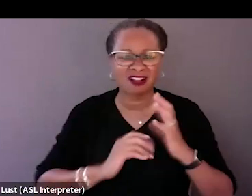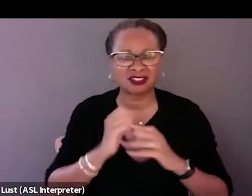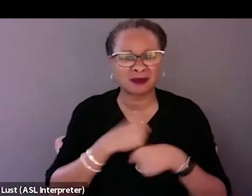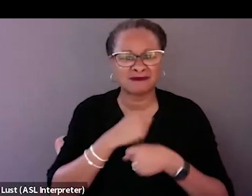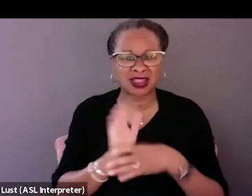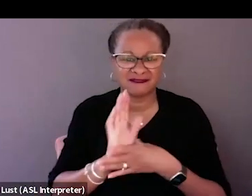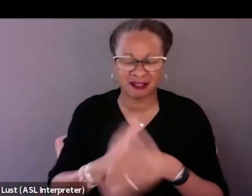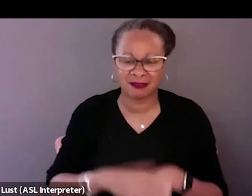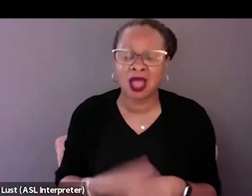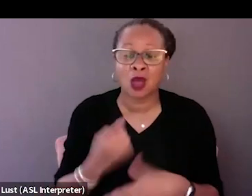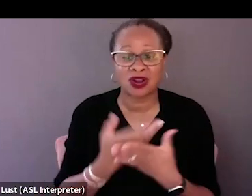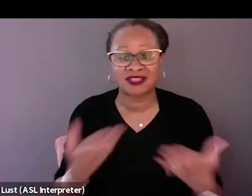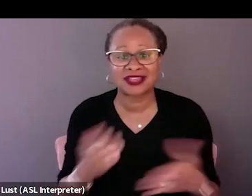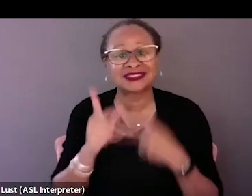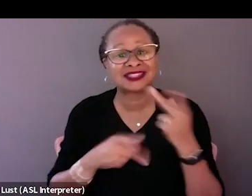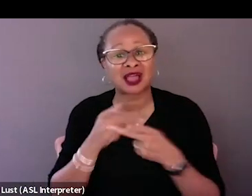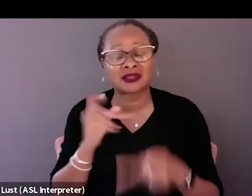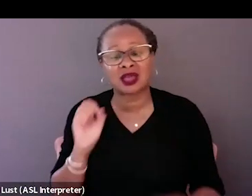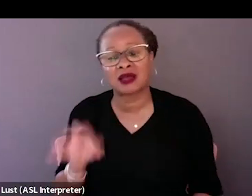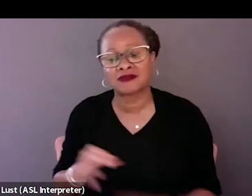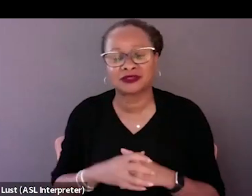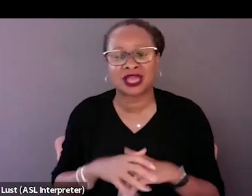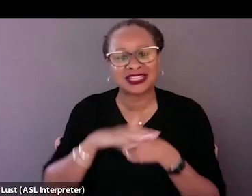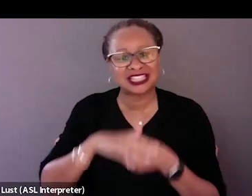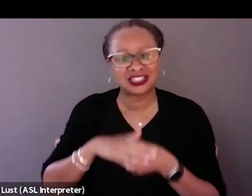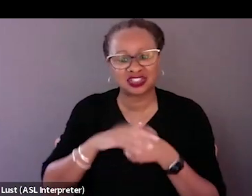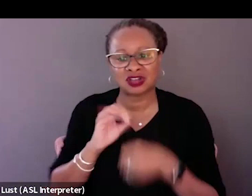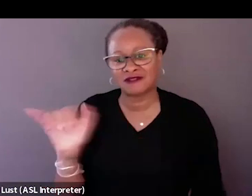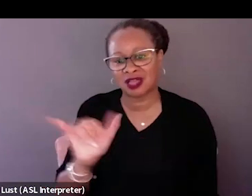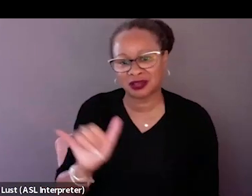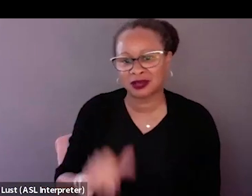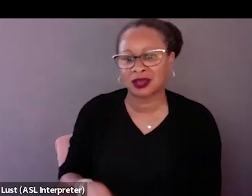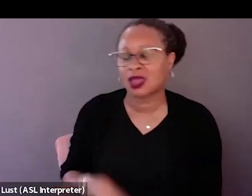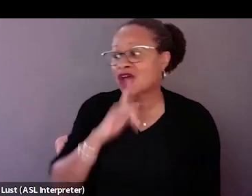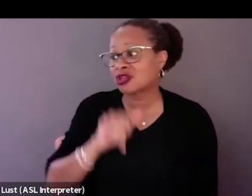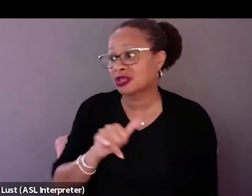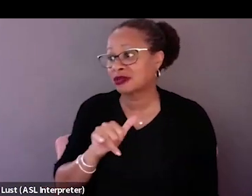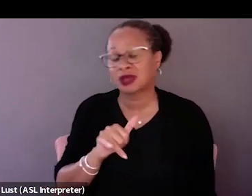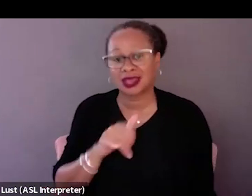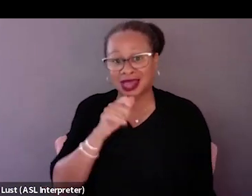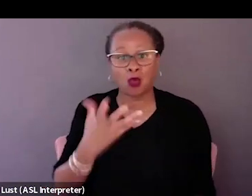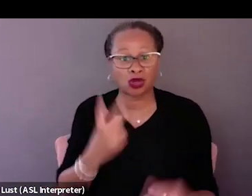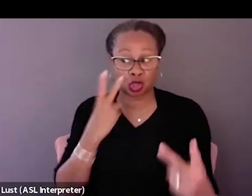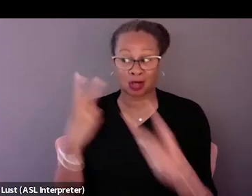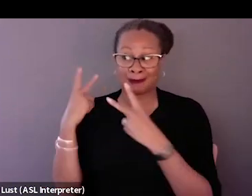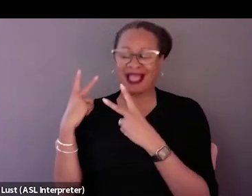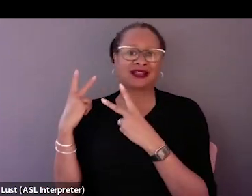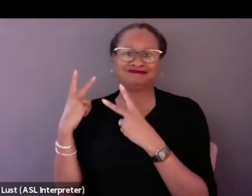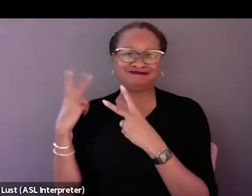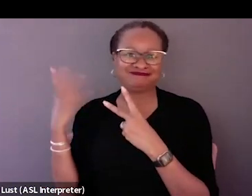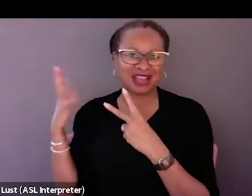film. And one of those is that kind of tension of like, really on one hand, not wanting to look backward at all in terms of